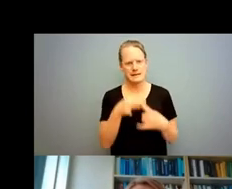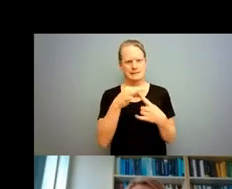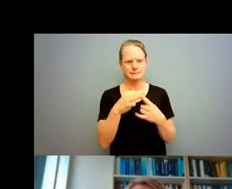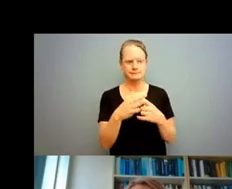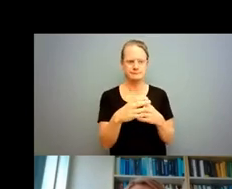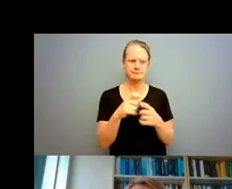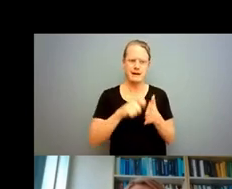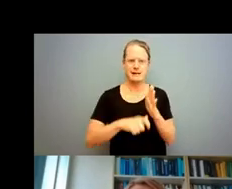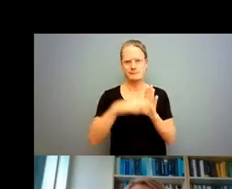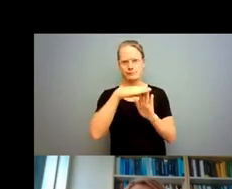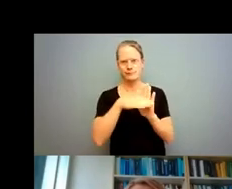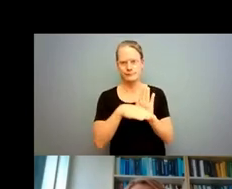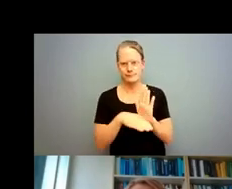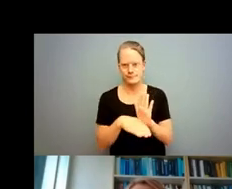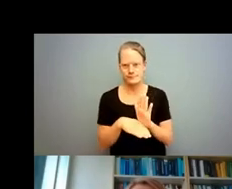So